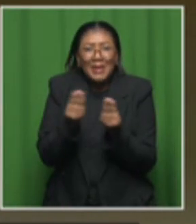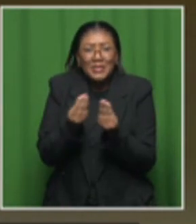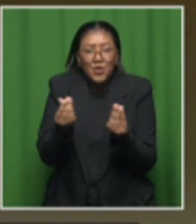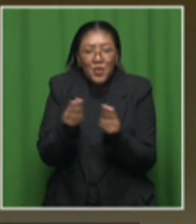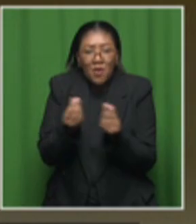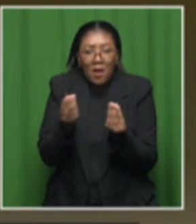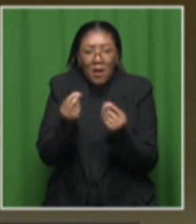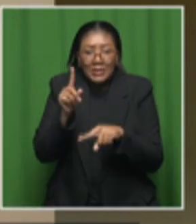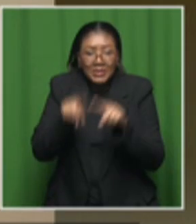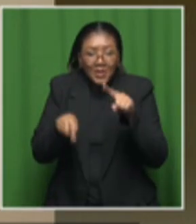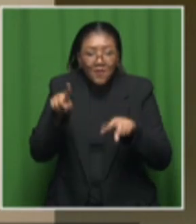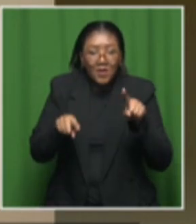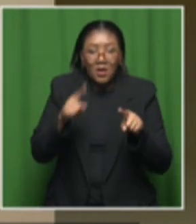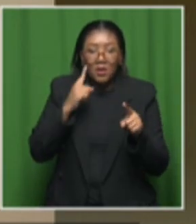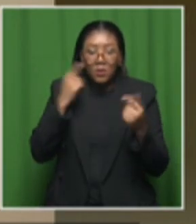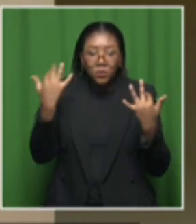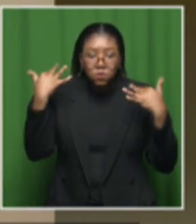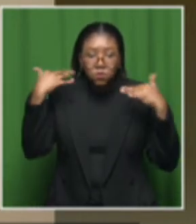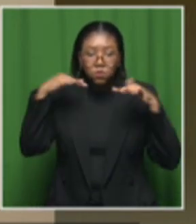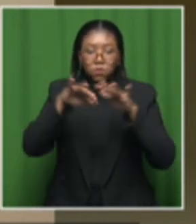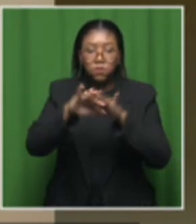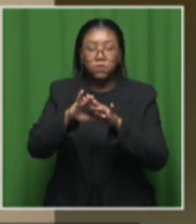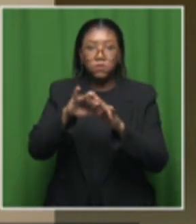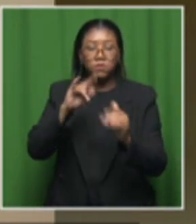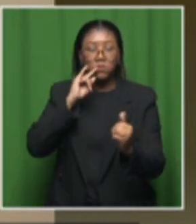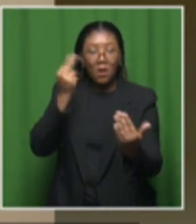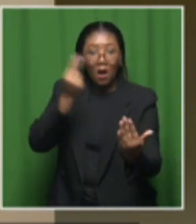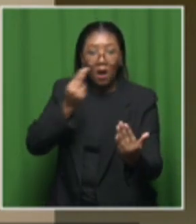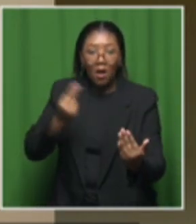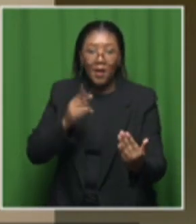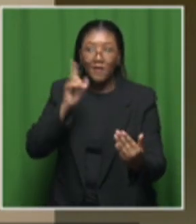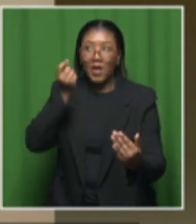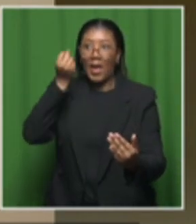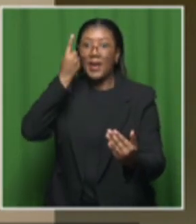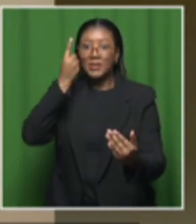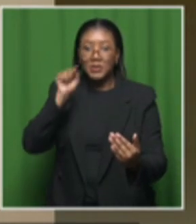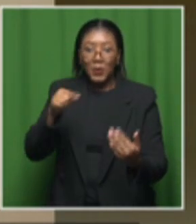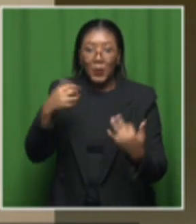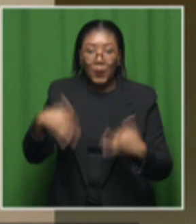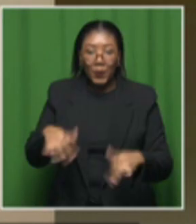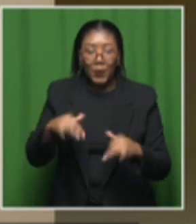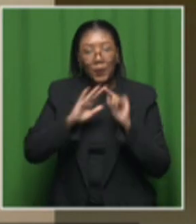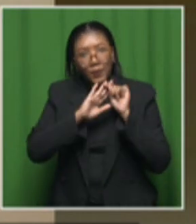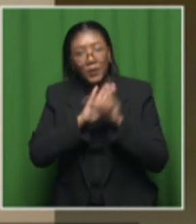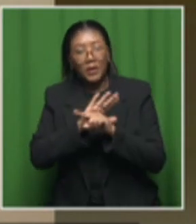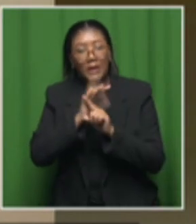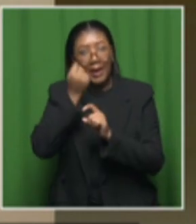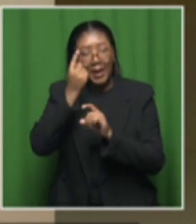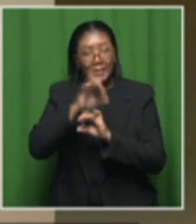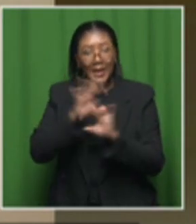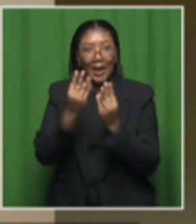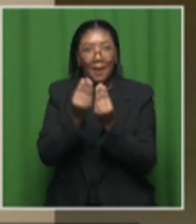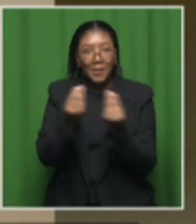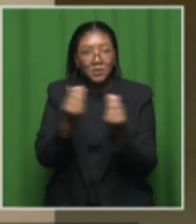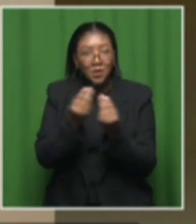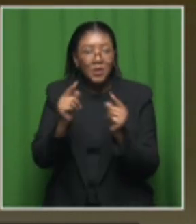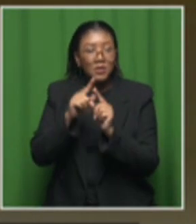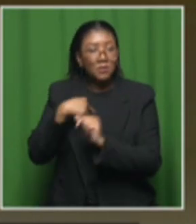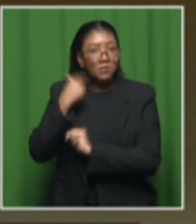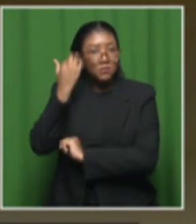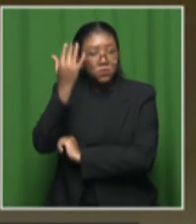and understanding how just understanding the intelligence of the material and being able to reimagine it and